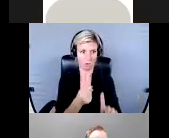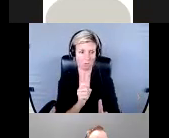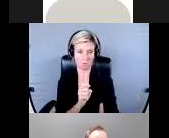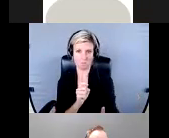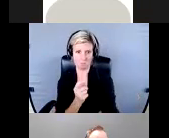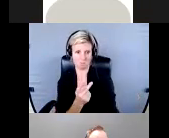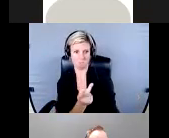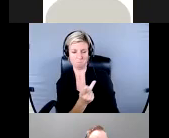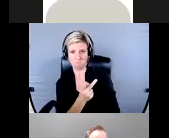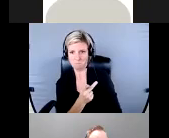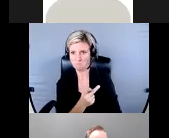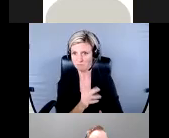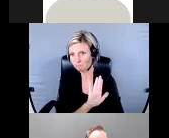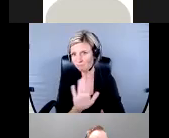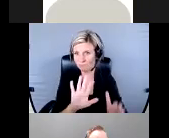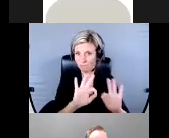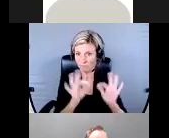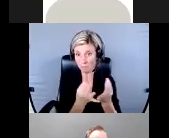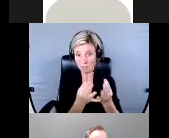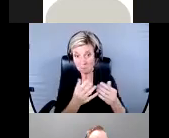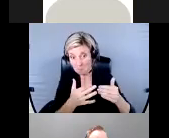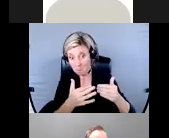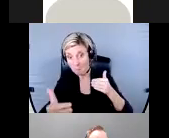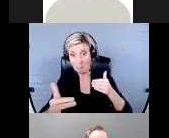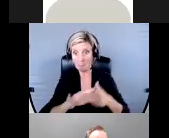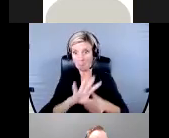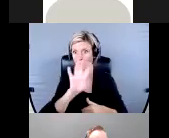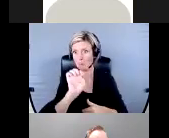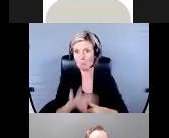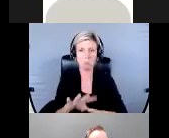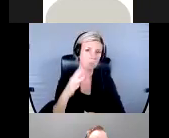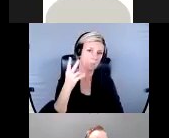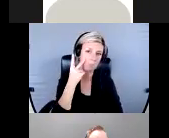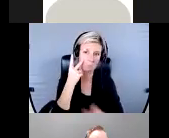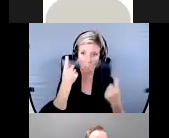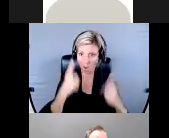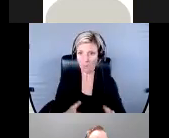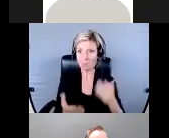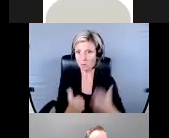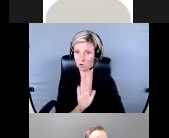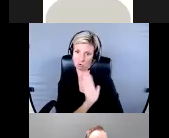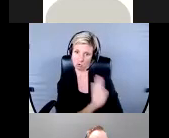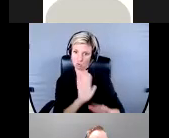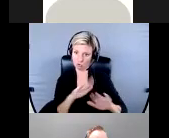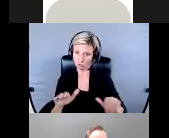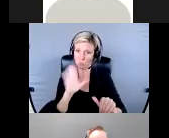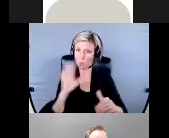future brings? We don't know. Maybe one day this would bring her children back into her life, but that's up to